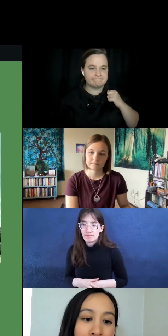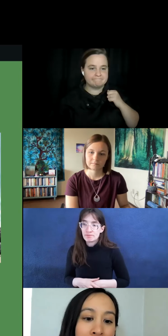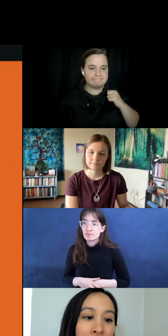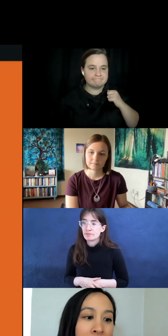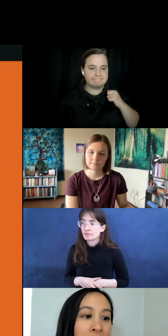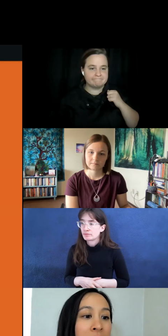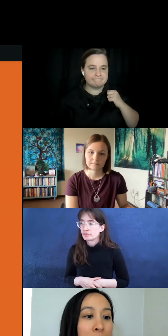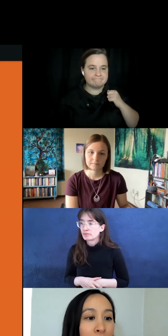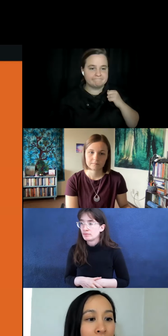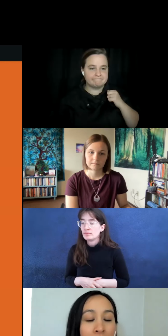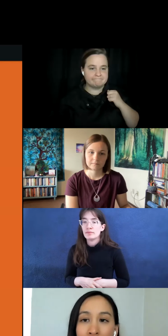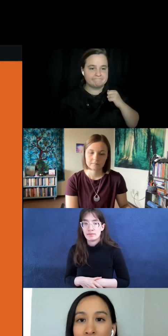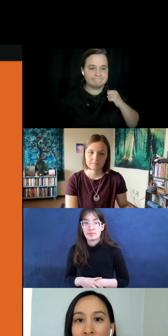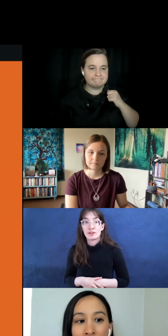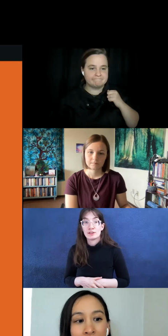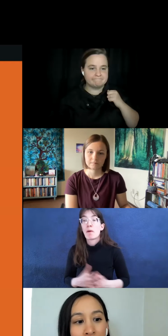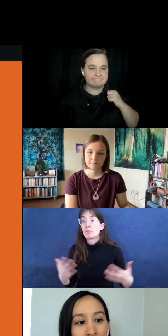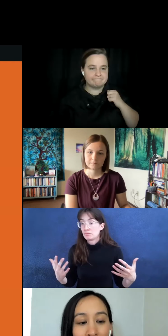So then, in summary,